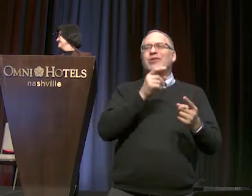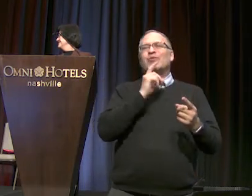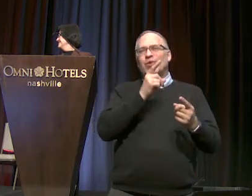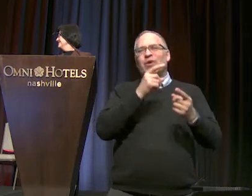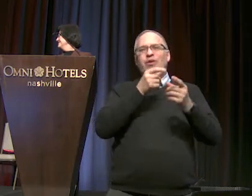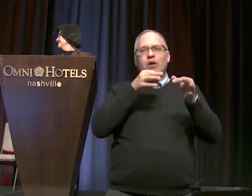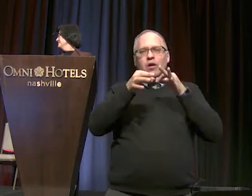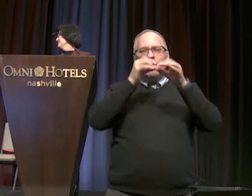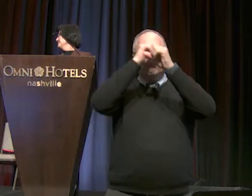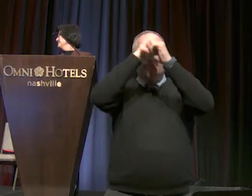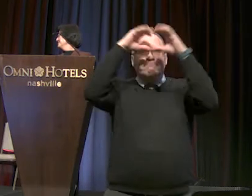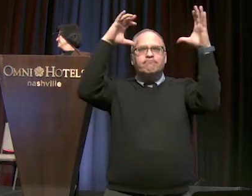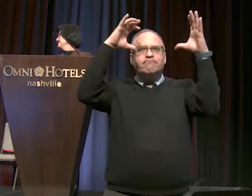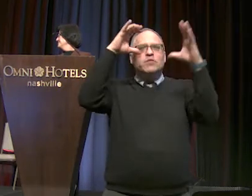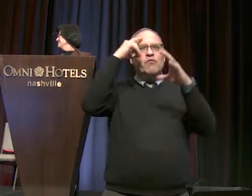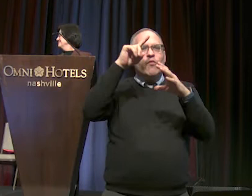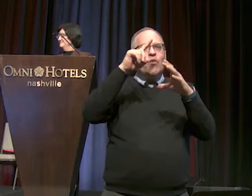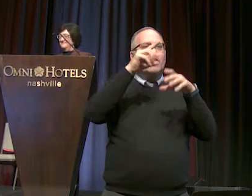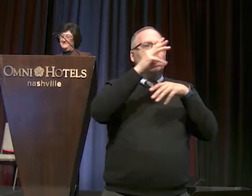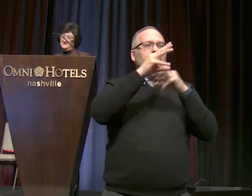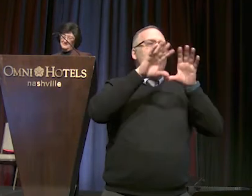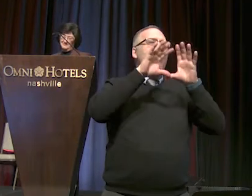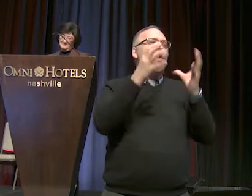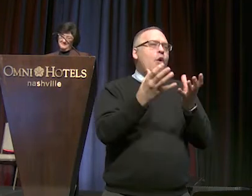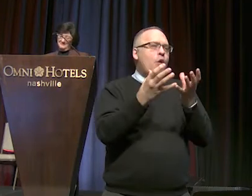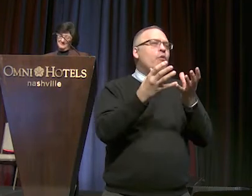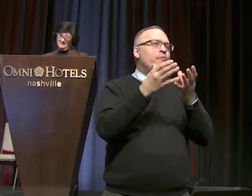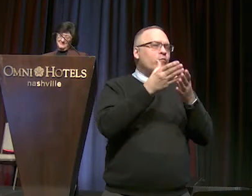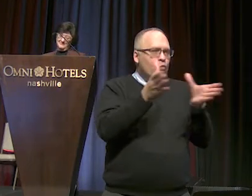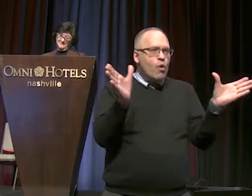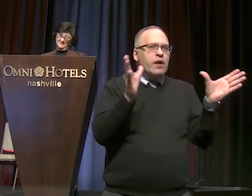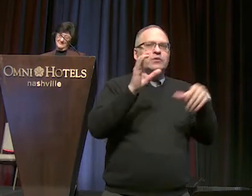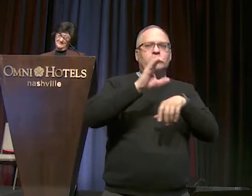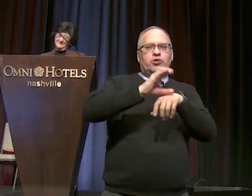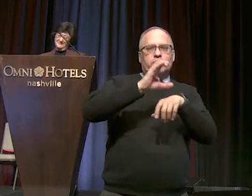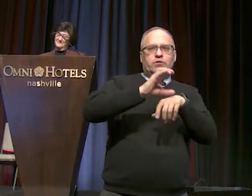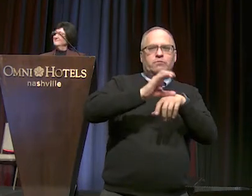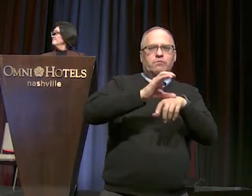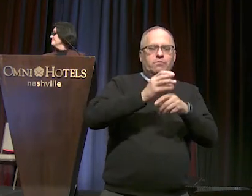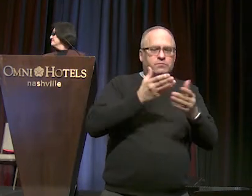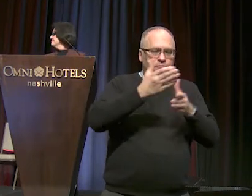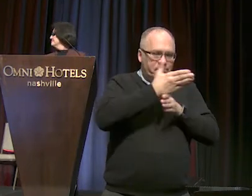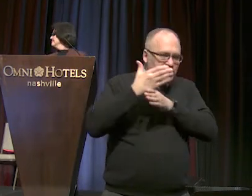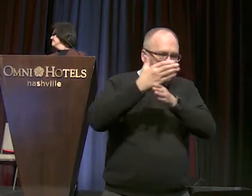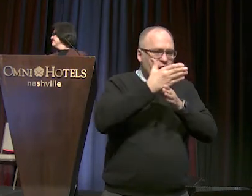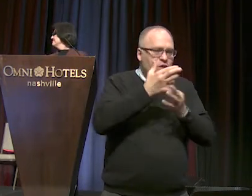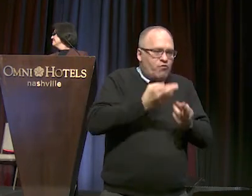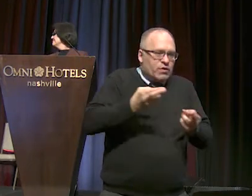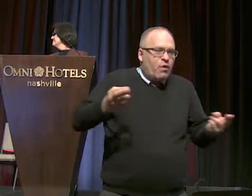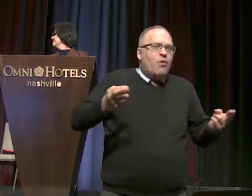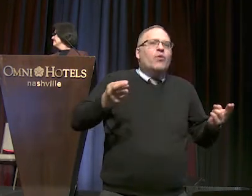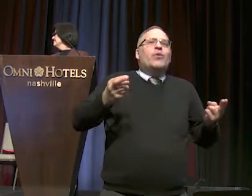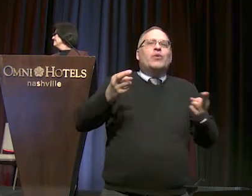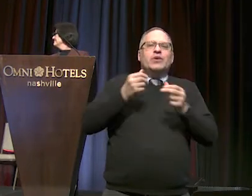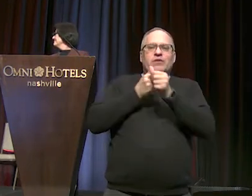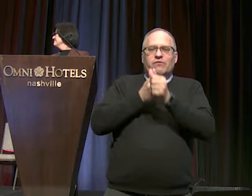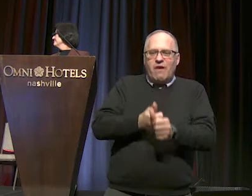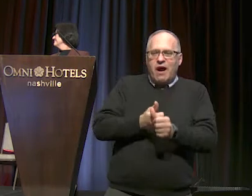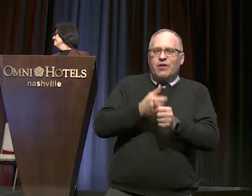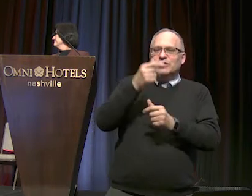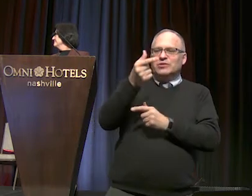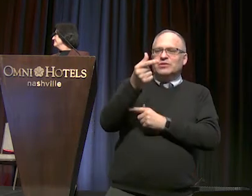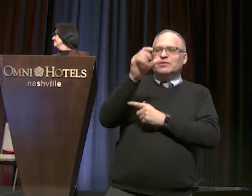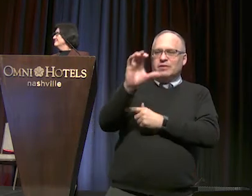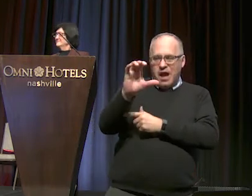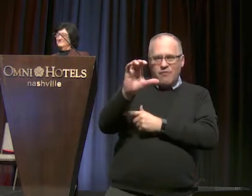our worldwide church, to steward the mission, ministries, and resources of the denomination in line with the dictates of General